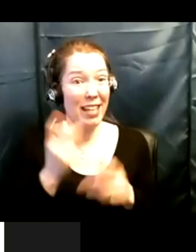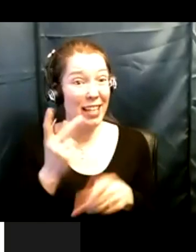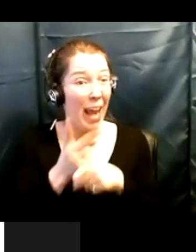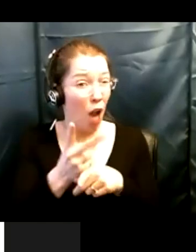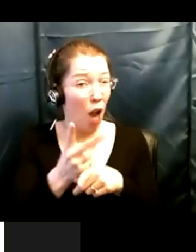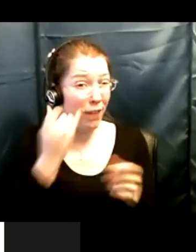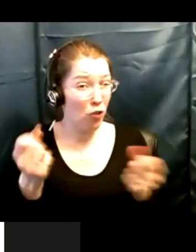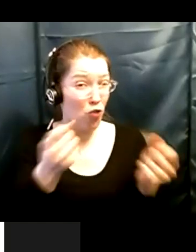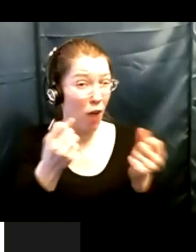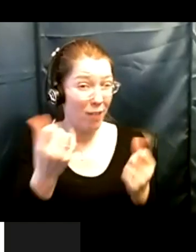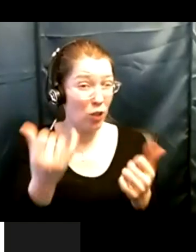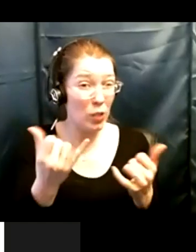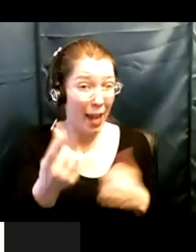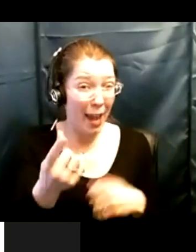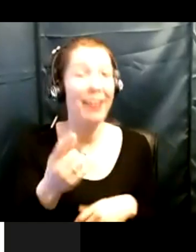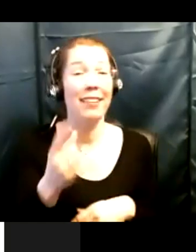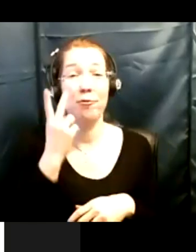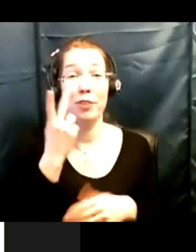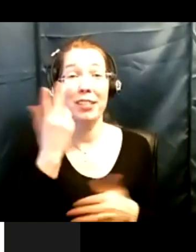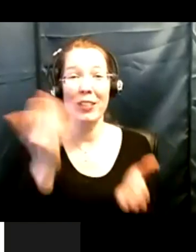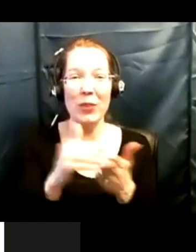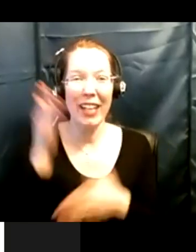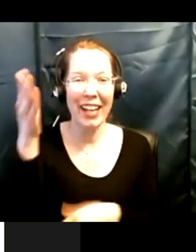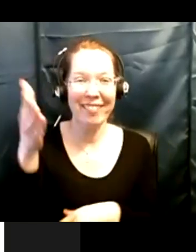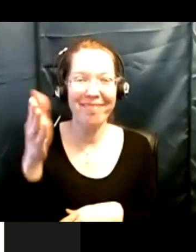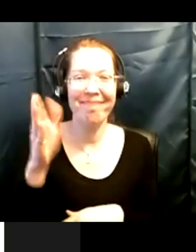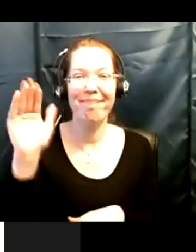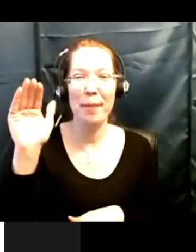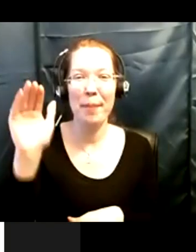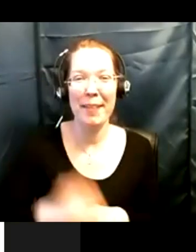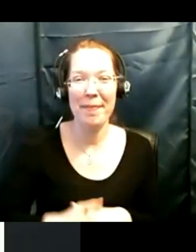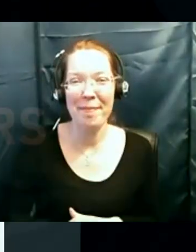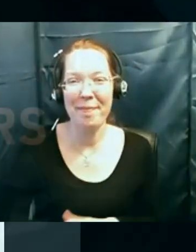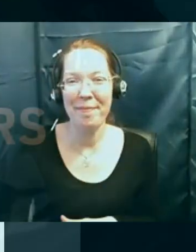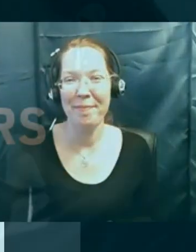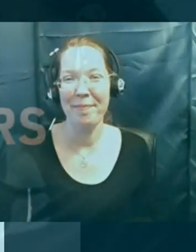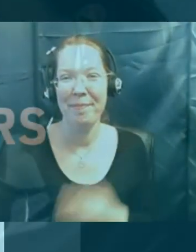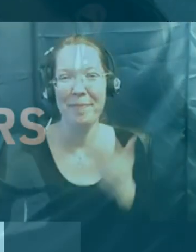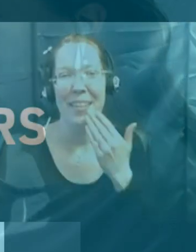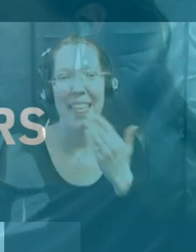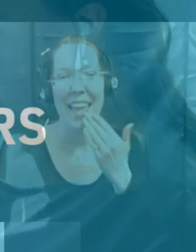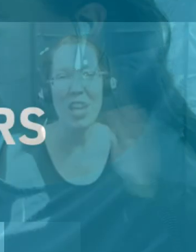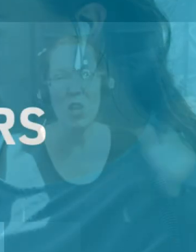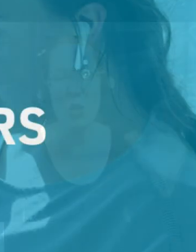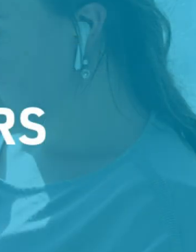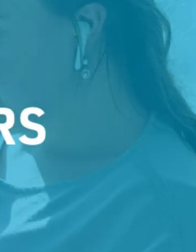And we'll see you again. Bye, everyone. See ya. Thank you.